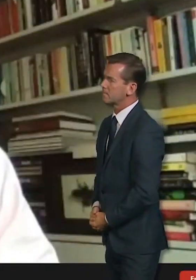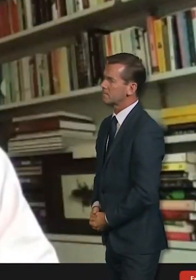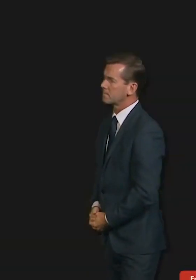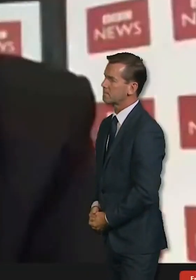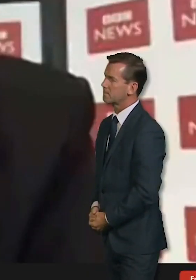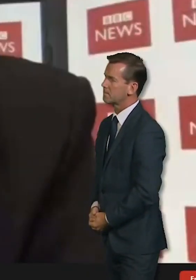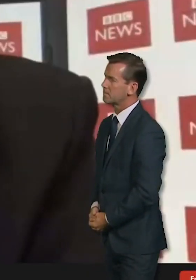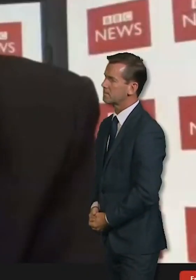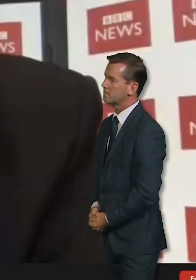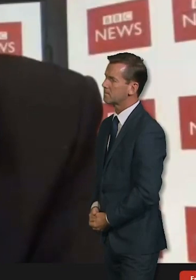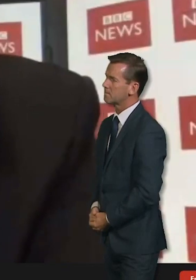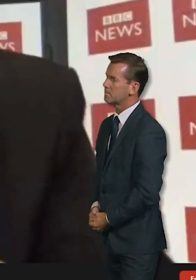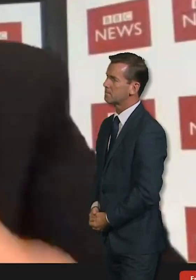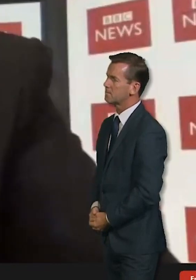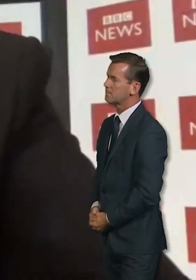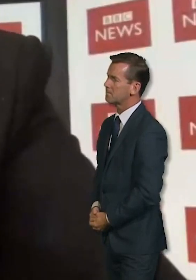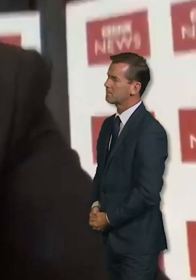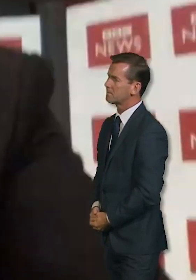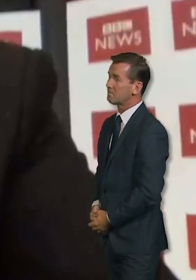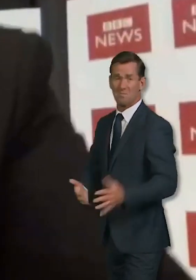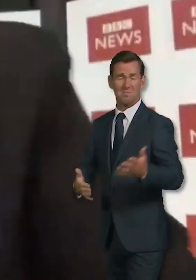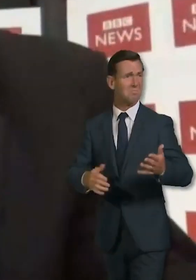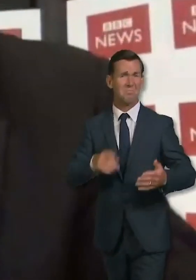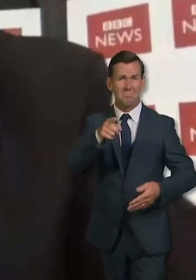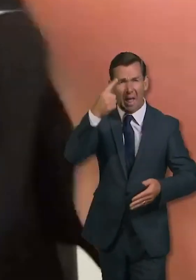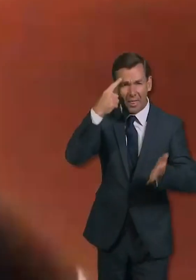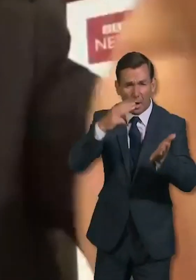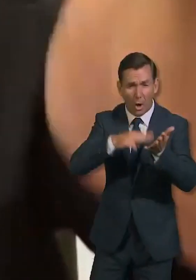I think you need to unmute Ian.